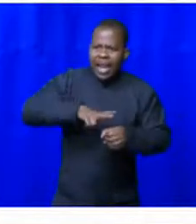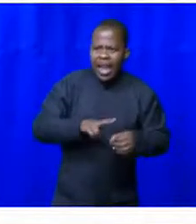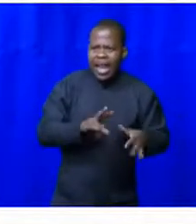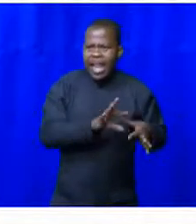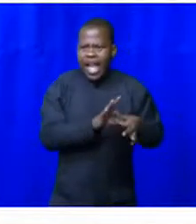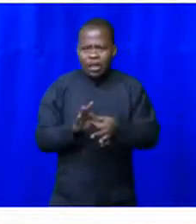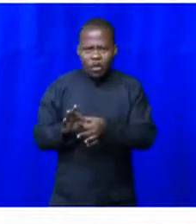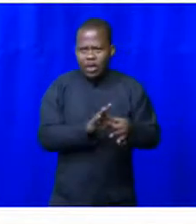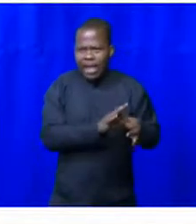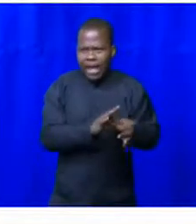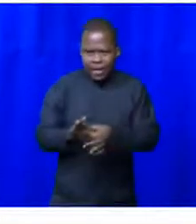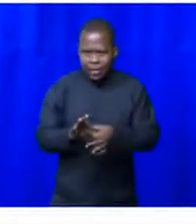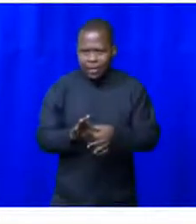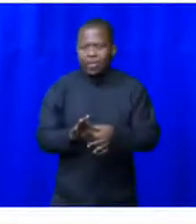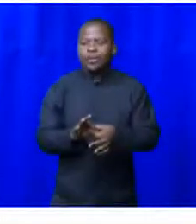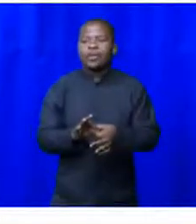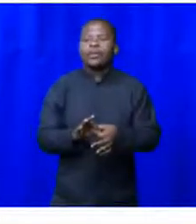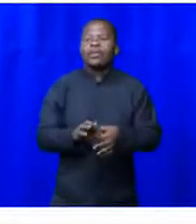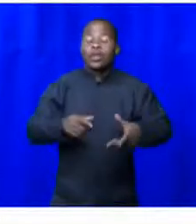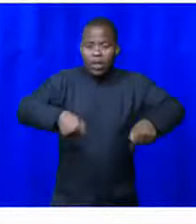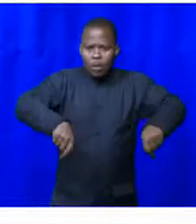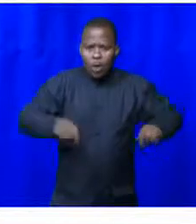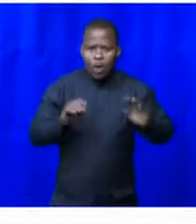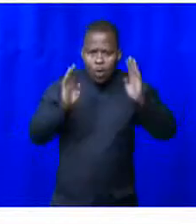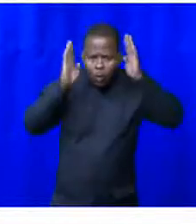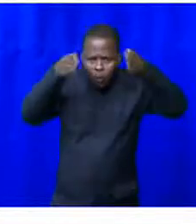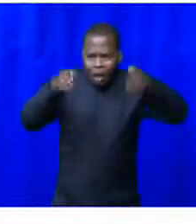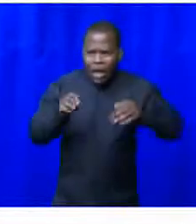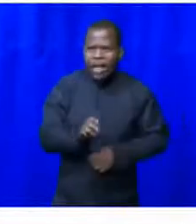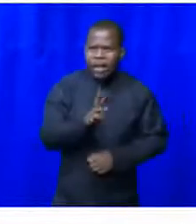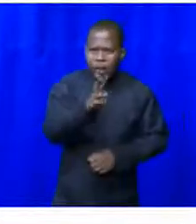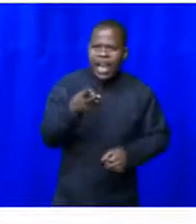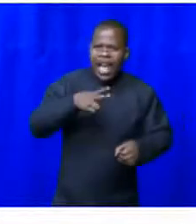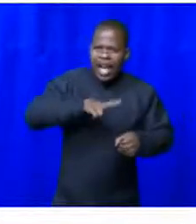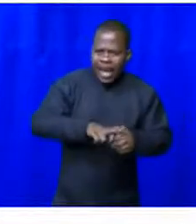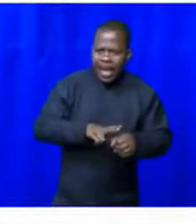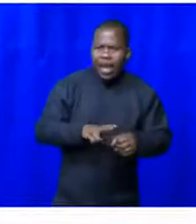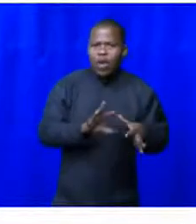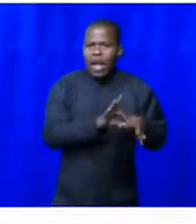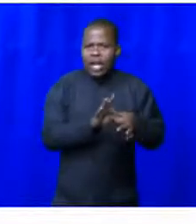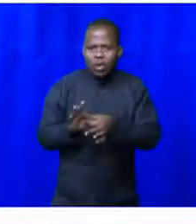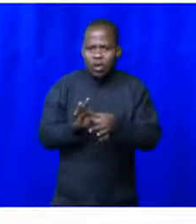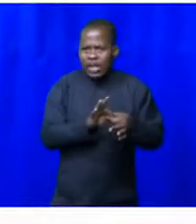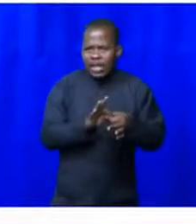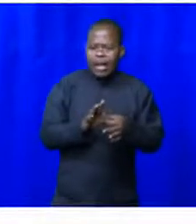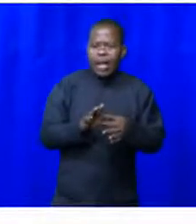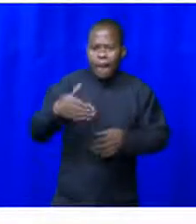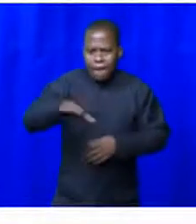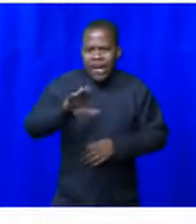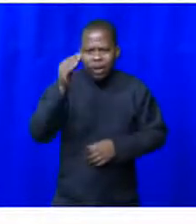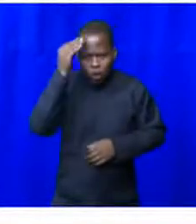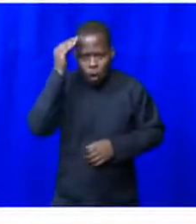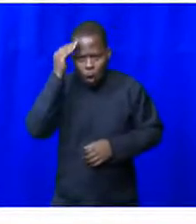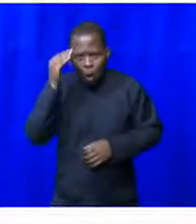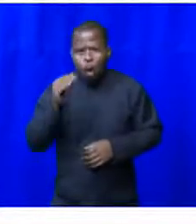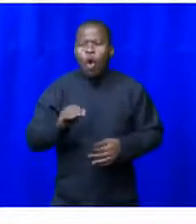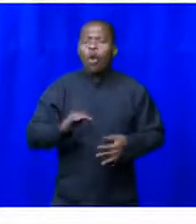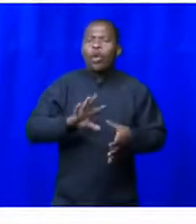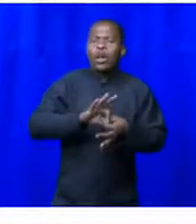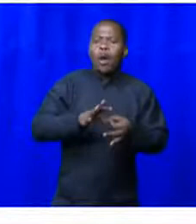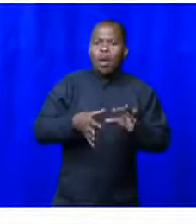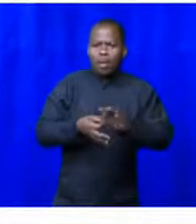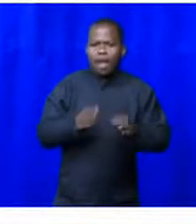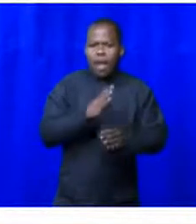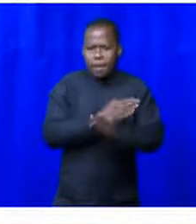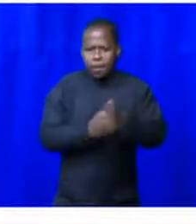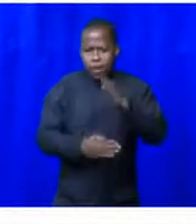sports associations in the country. This is just to sensitize the different associations of what Paralympic sport is really